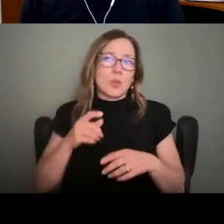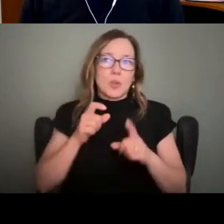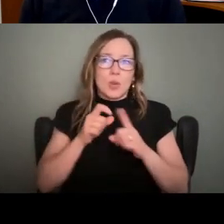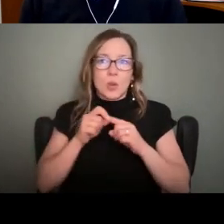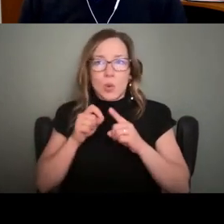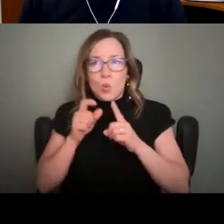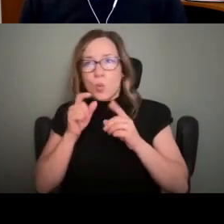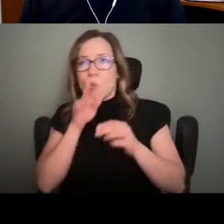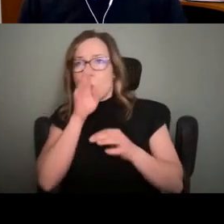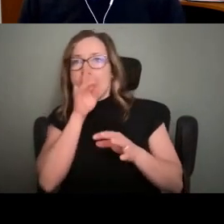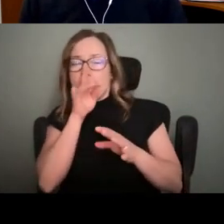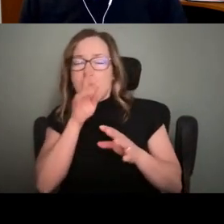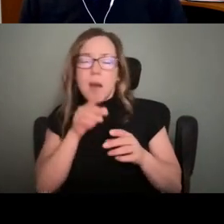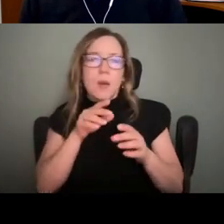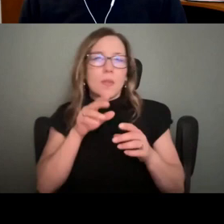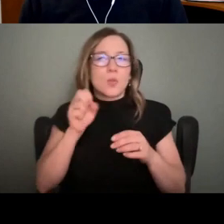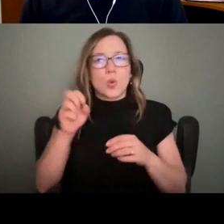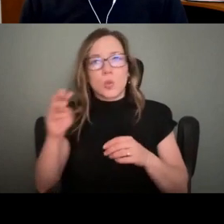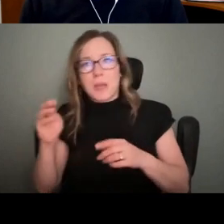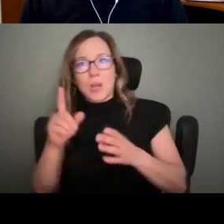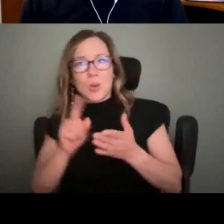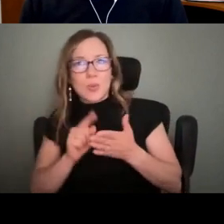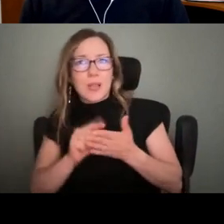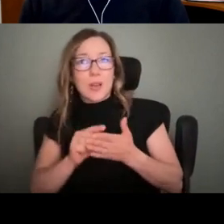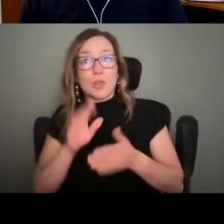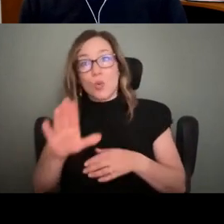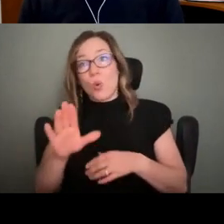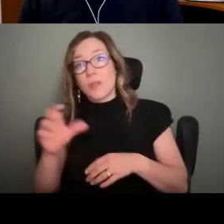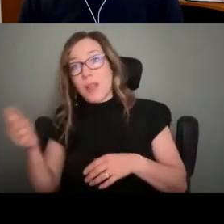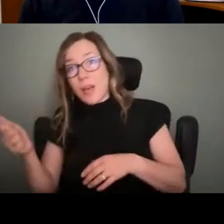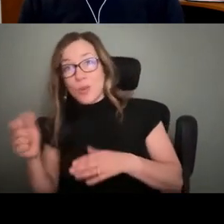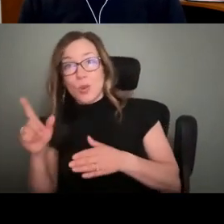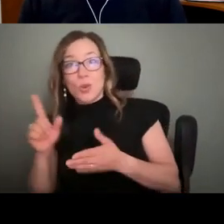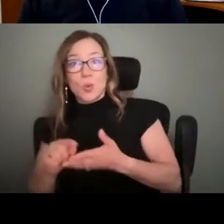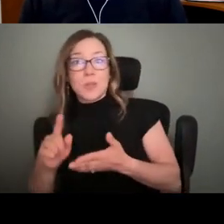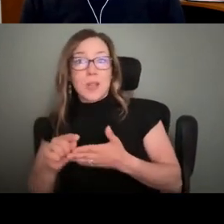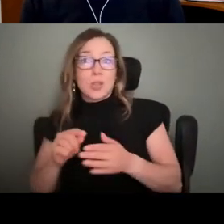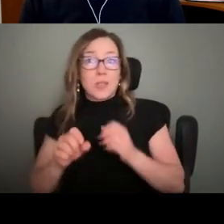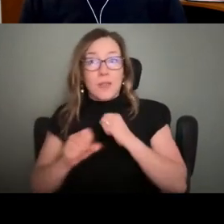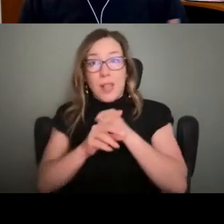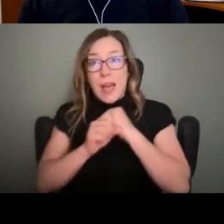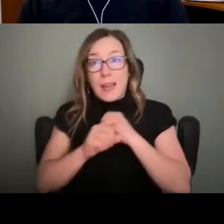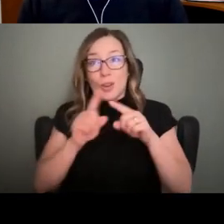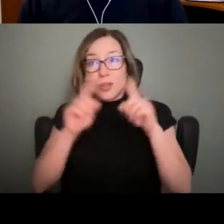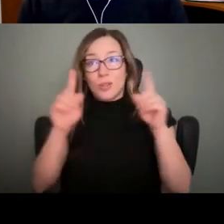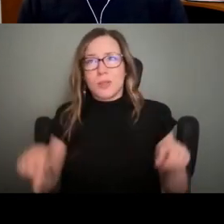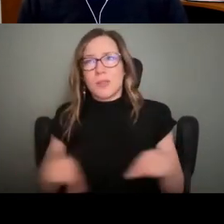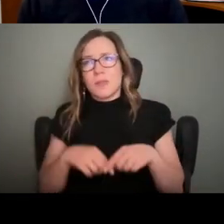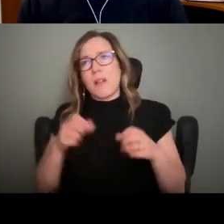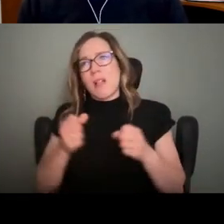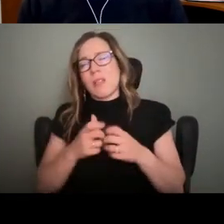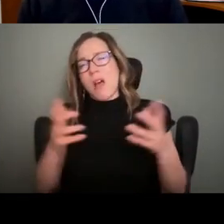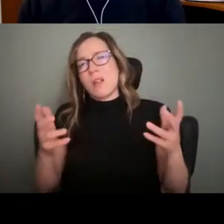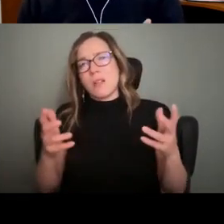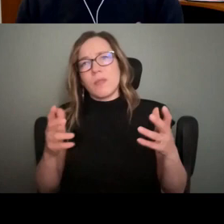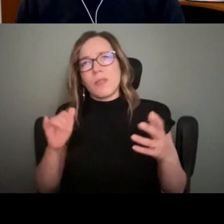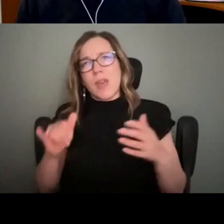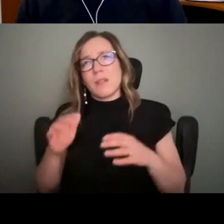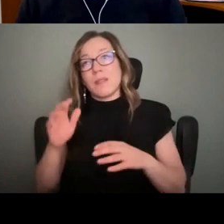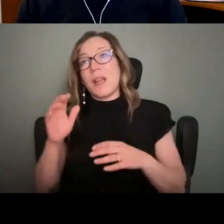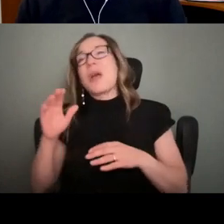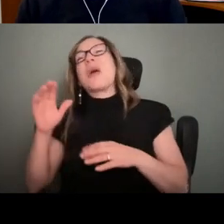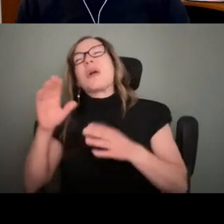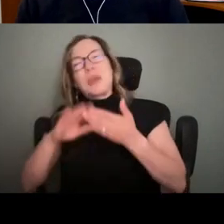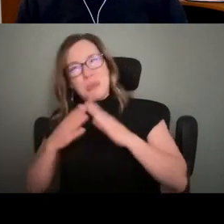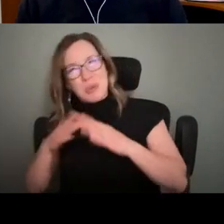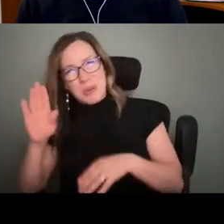media, newsletters, yours and other newsletters, flyers, et cetera. A lot of these questions, a lot of these ideas are in the chat. Community